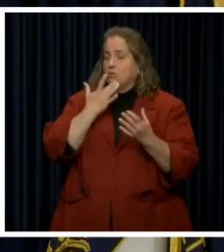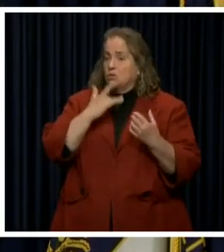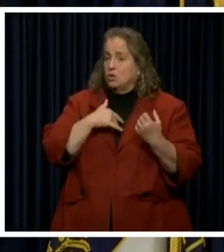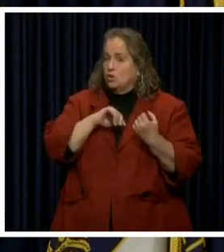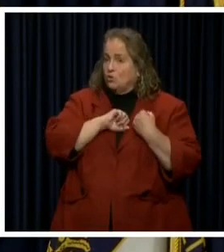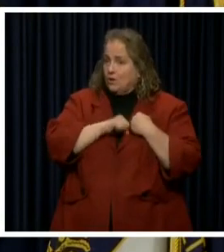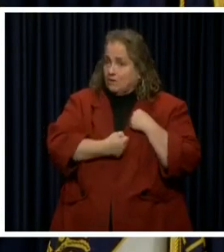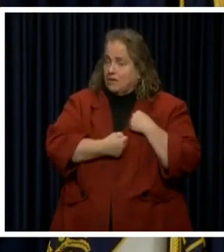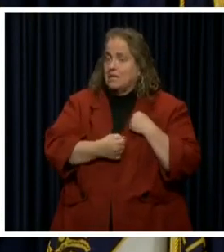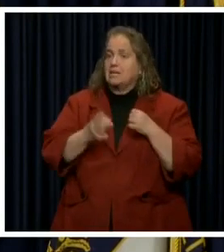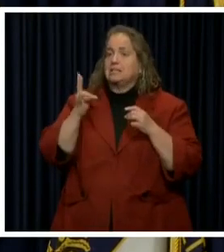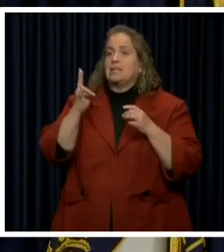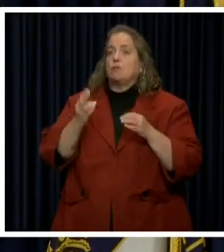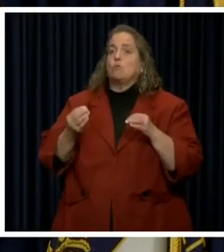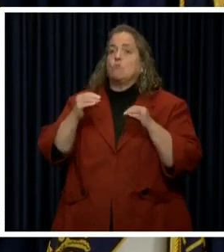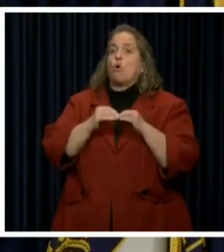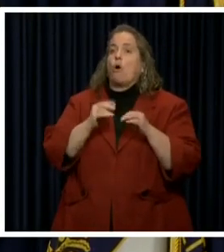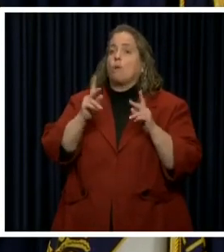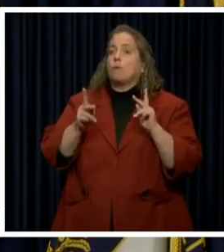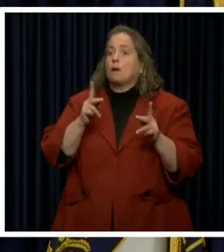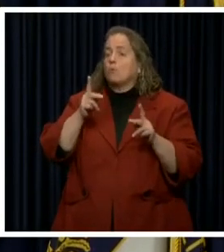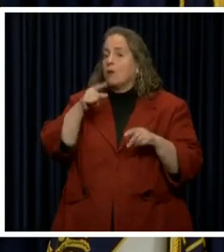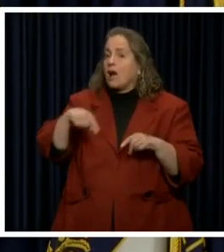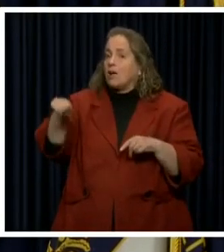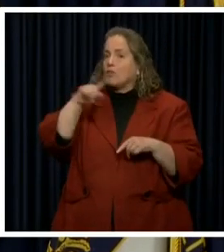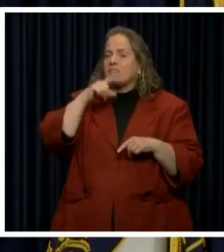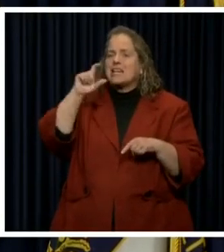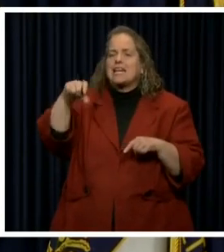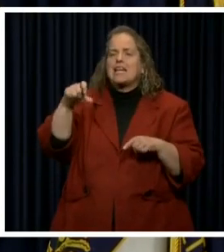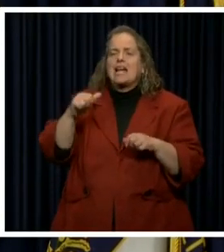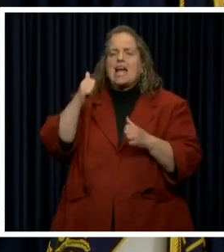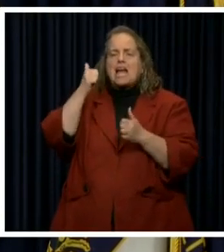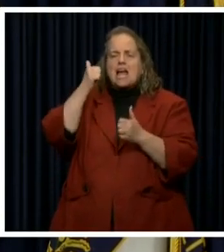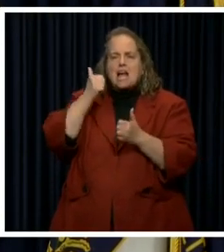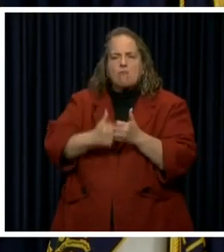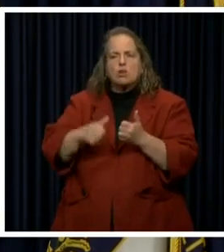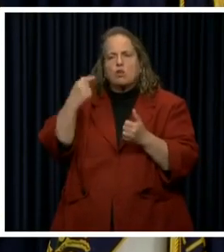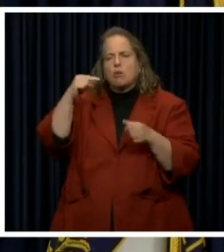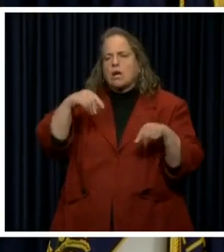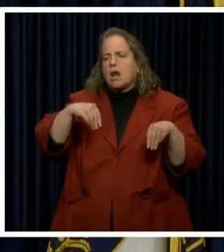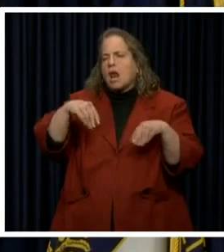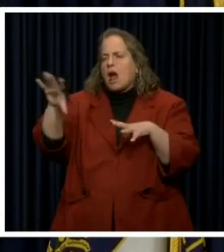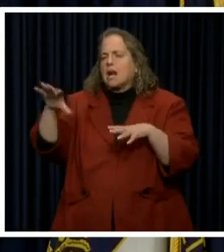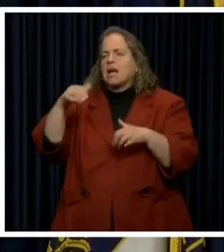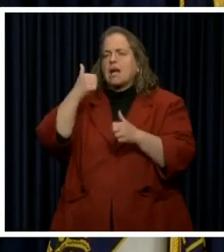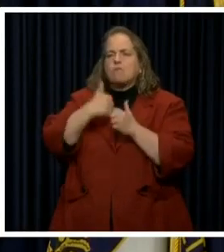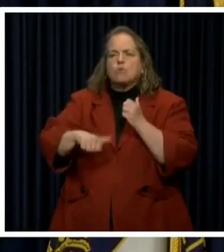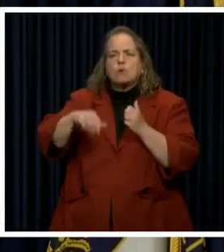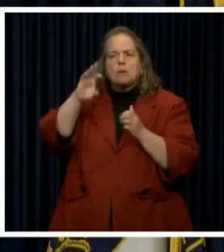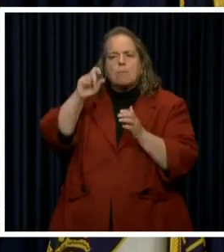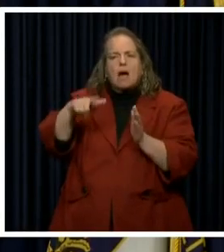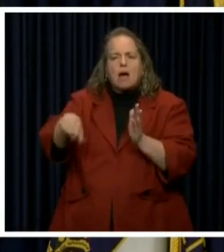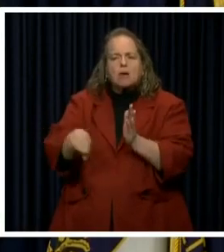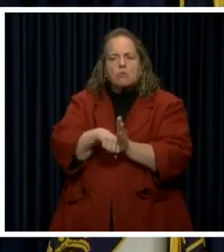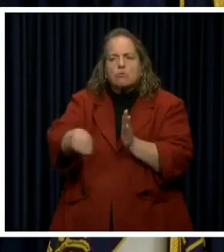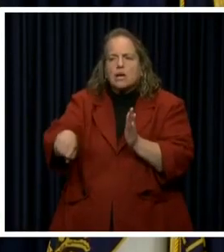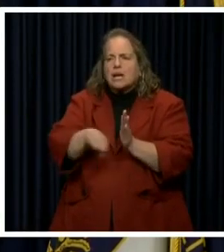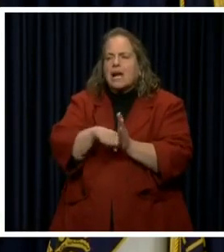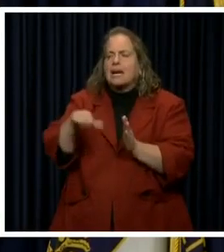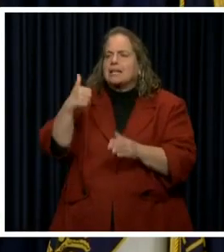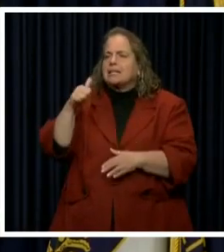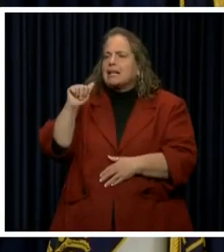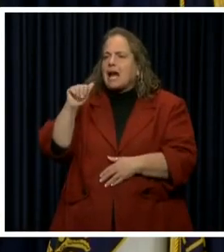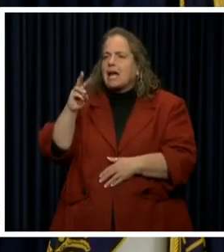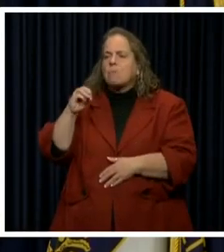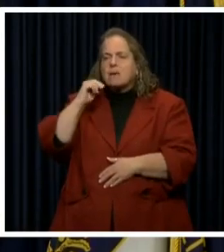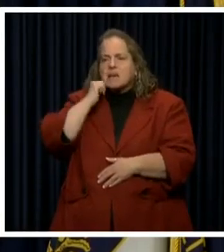more individuals out there that need every green light that we have lit up, that need every bell that we ring at 10 a.m.